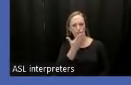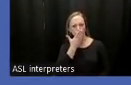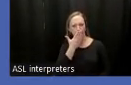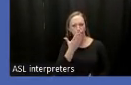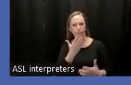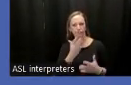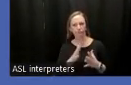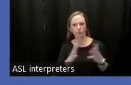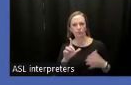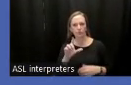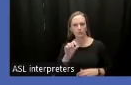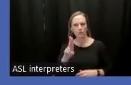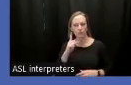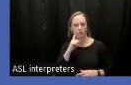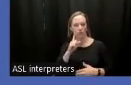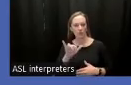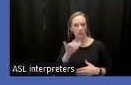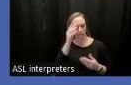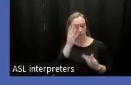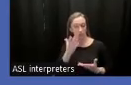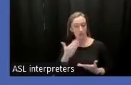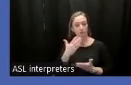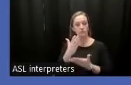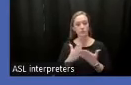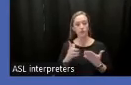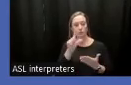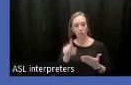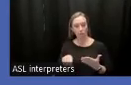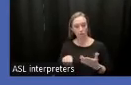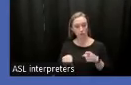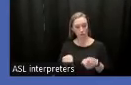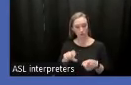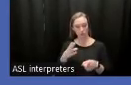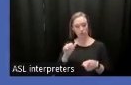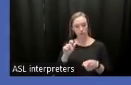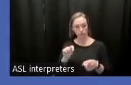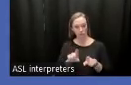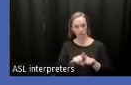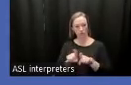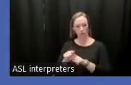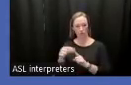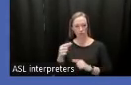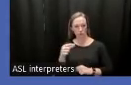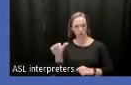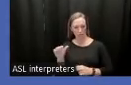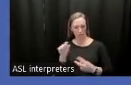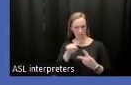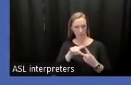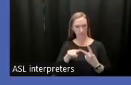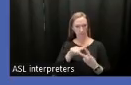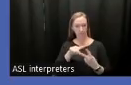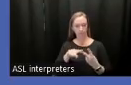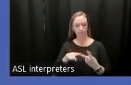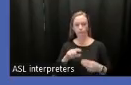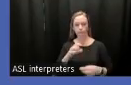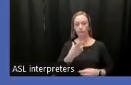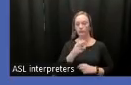helpful. There are some questions in the chat and in the Q&A. The chat